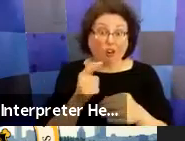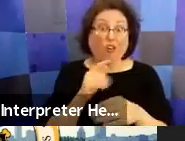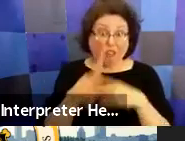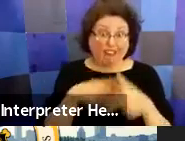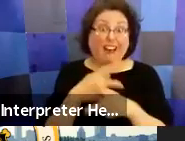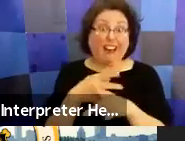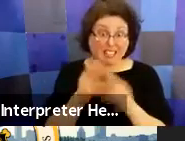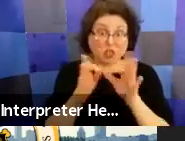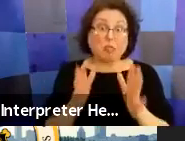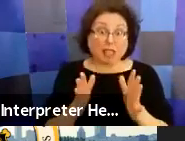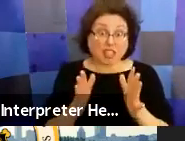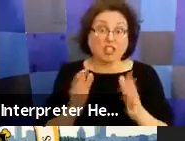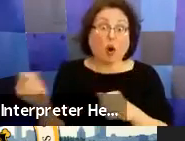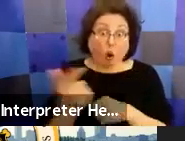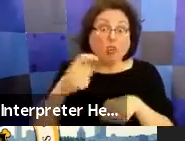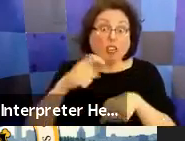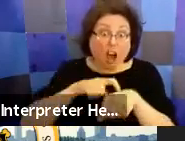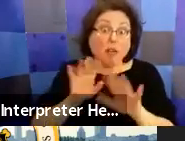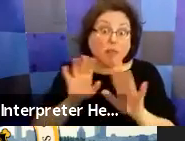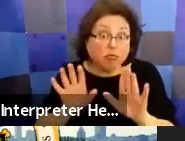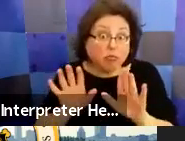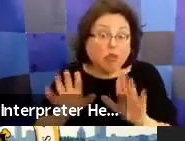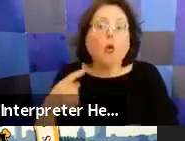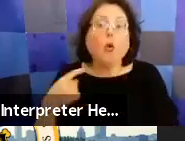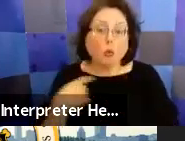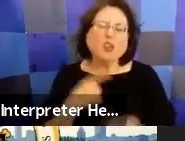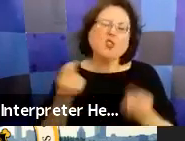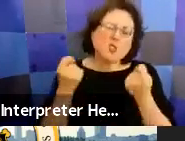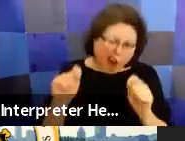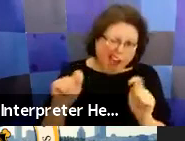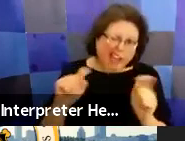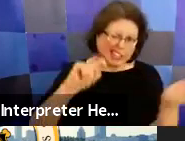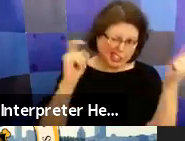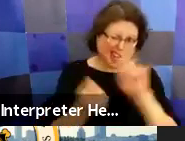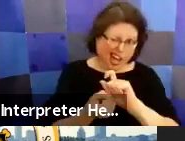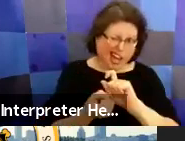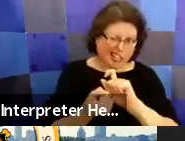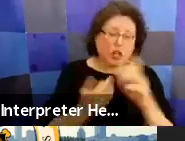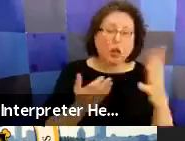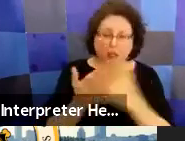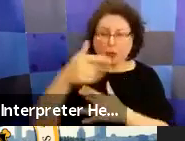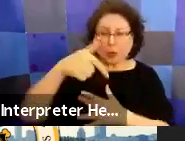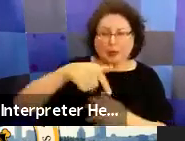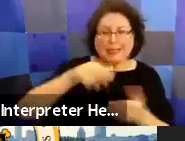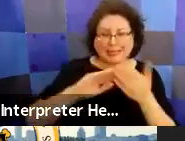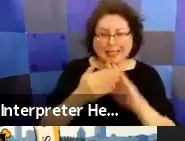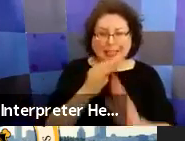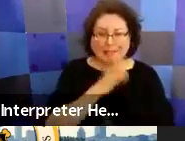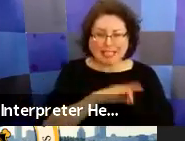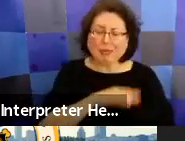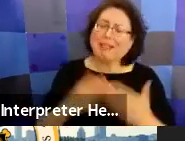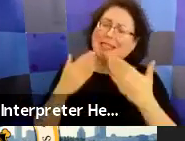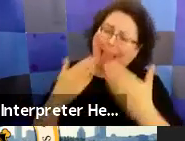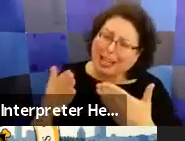all times. And we are trying to make that change throughout the city. So thank you for your